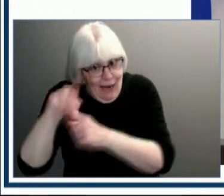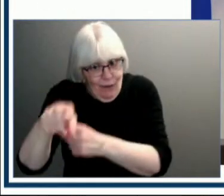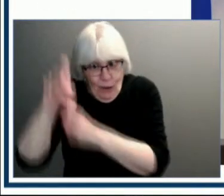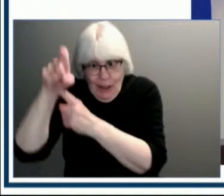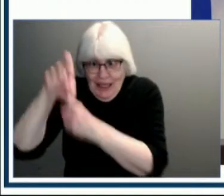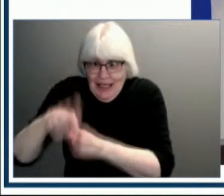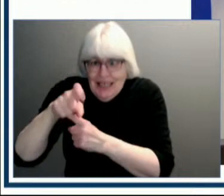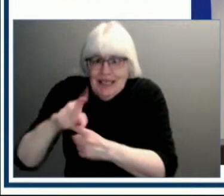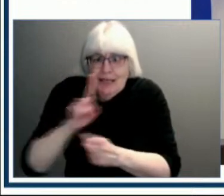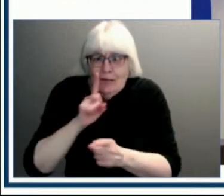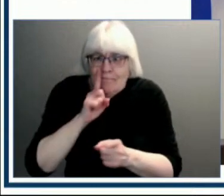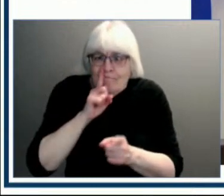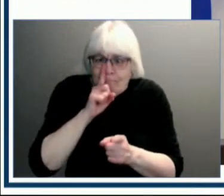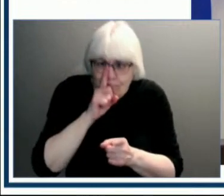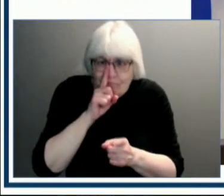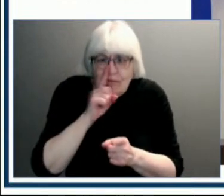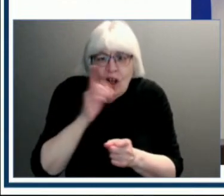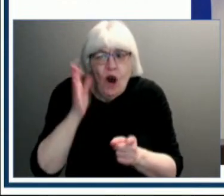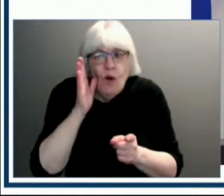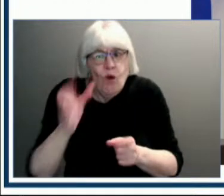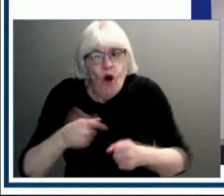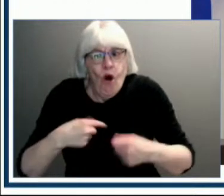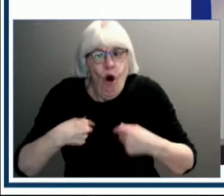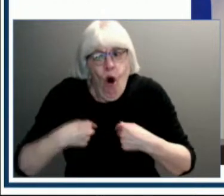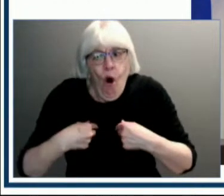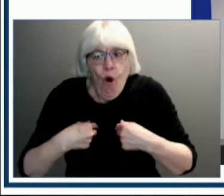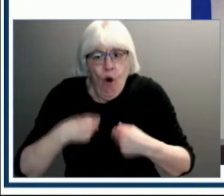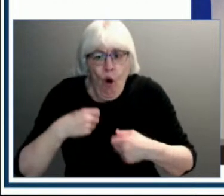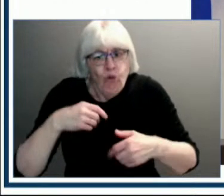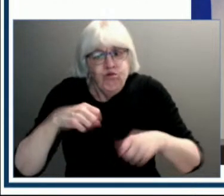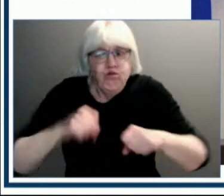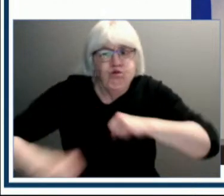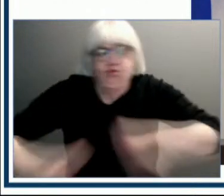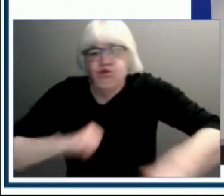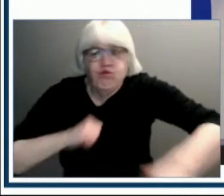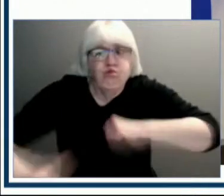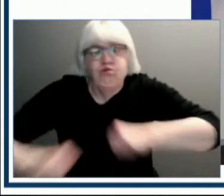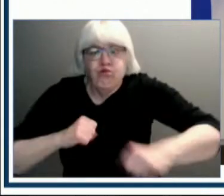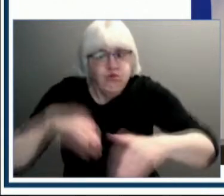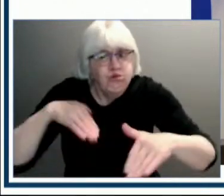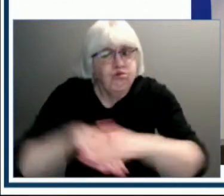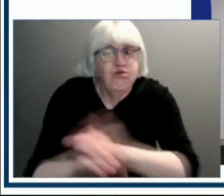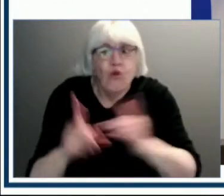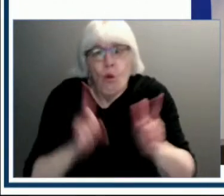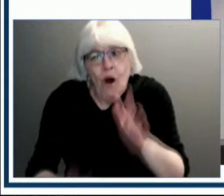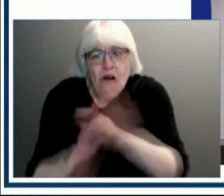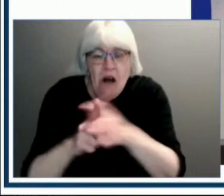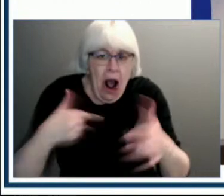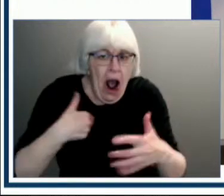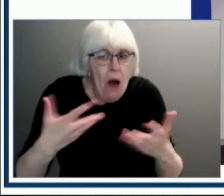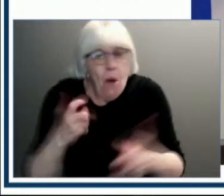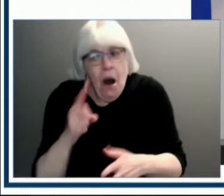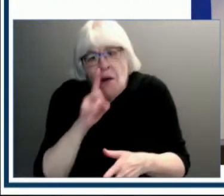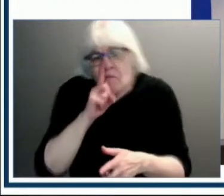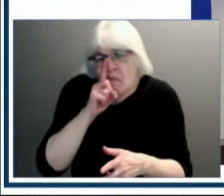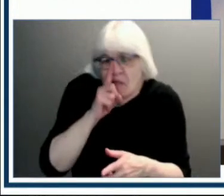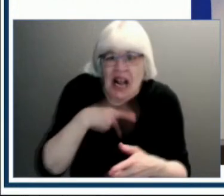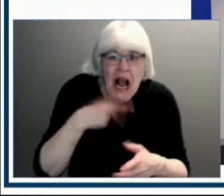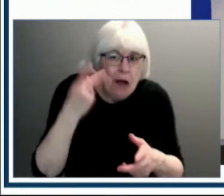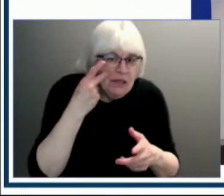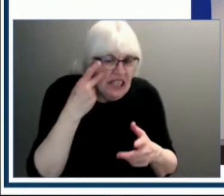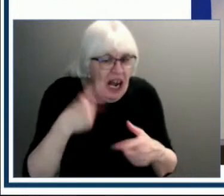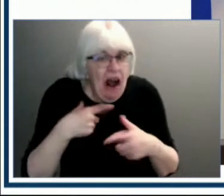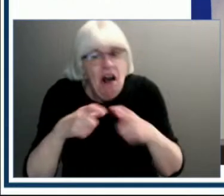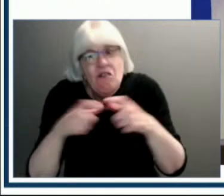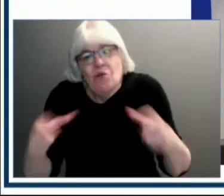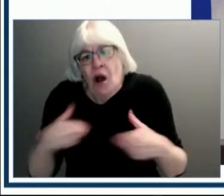up at the distribution centers, just wanting a test just because, wanting to, get a few just to have around the house. We're past,